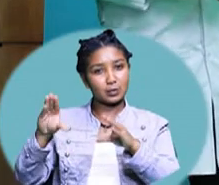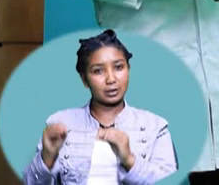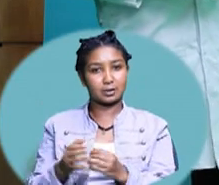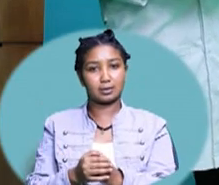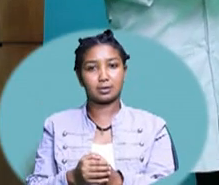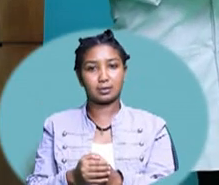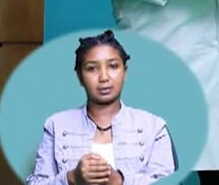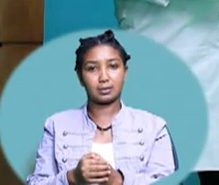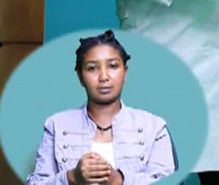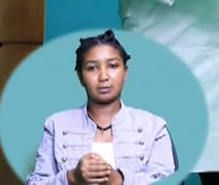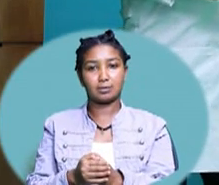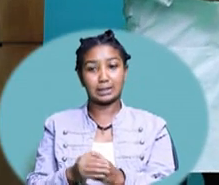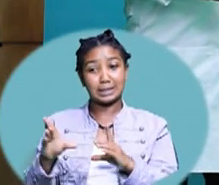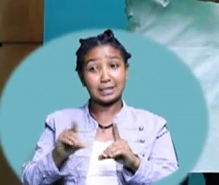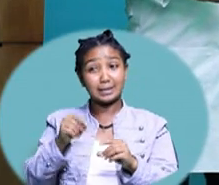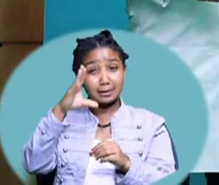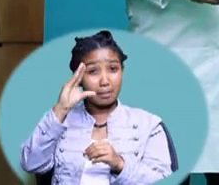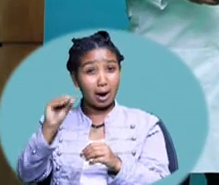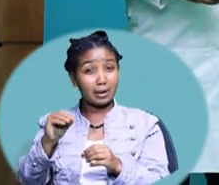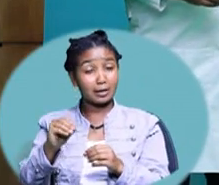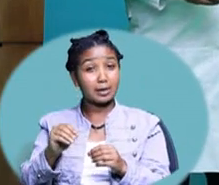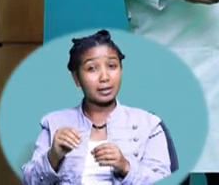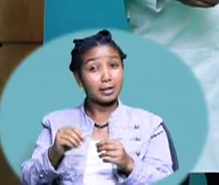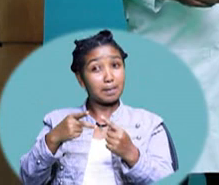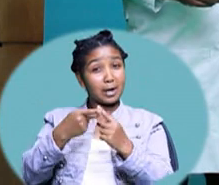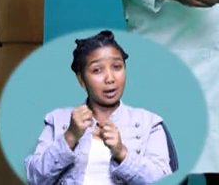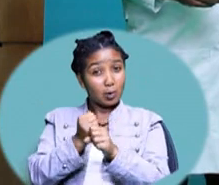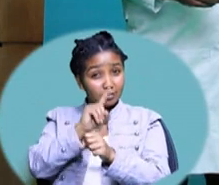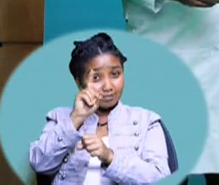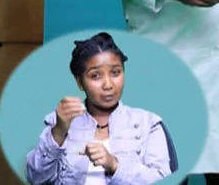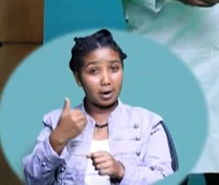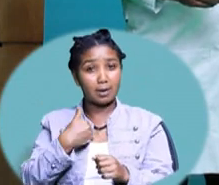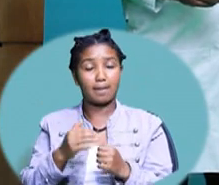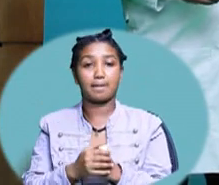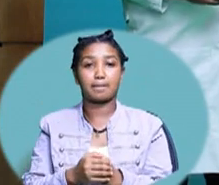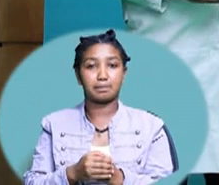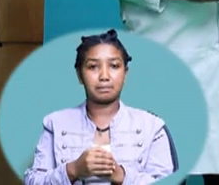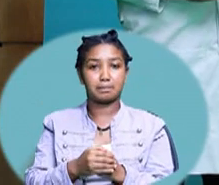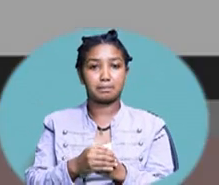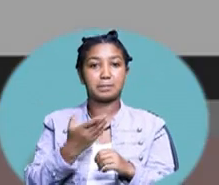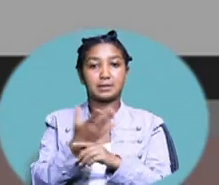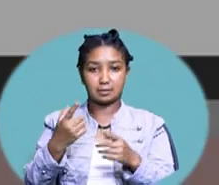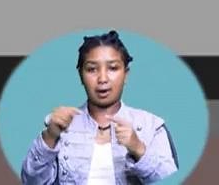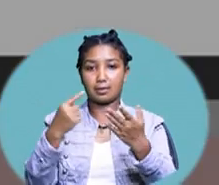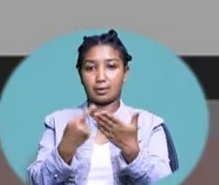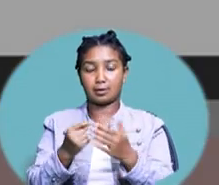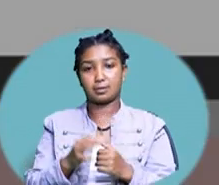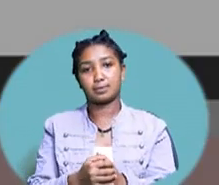Students, did this man perform mechanical work? Please try that.